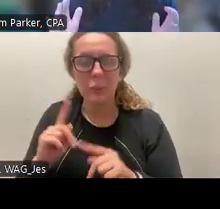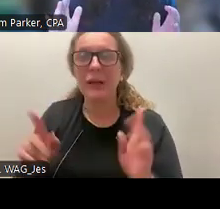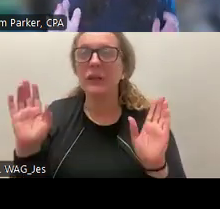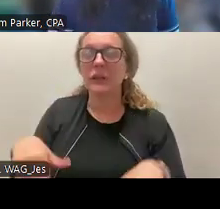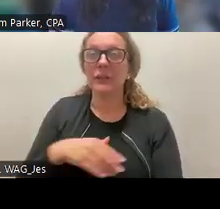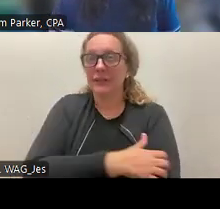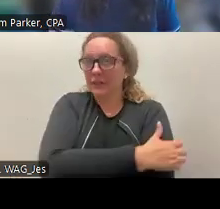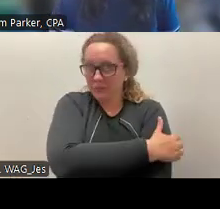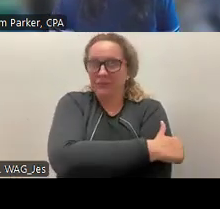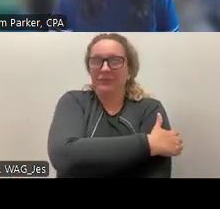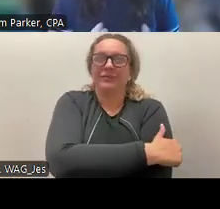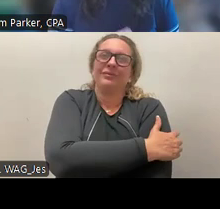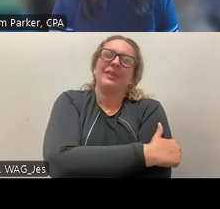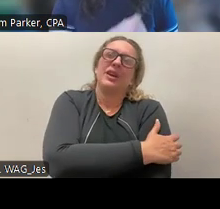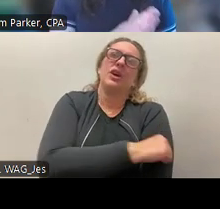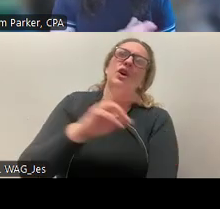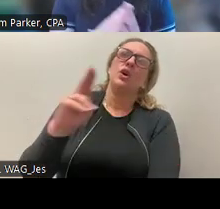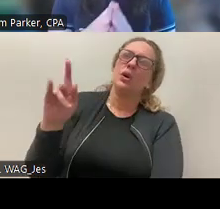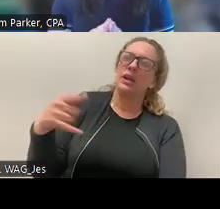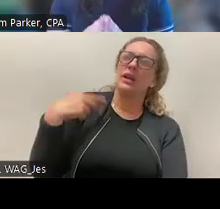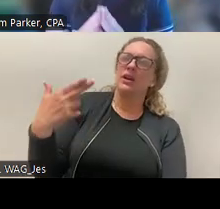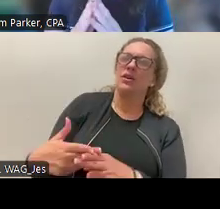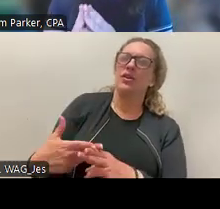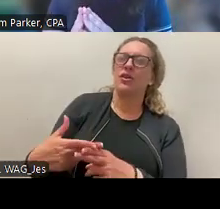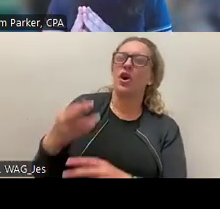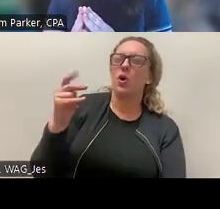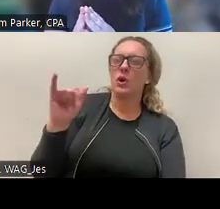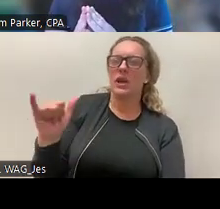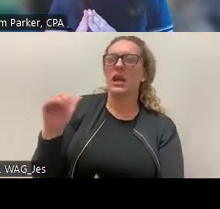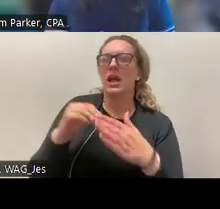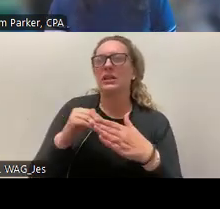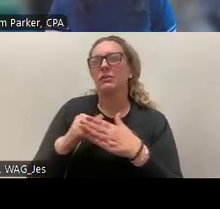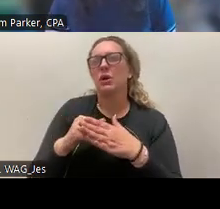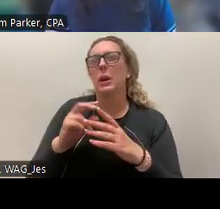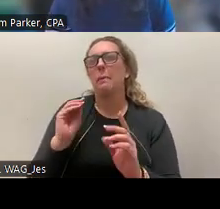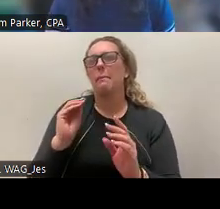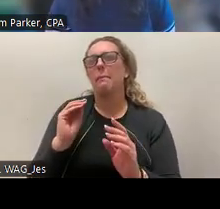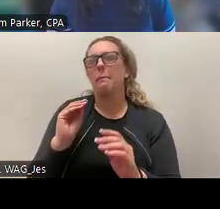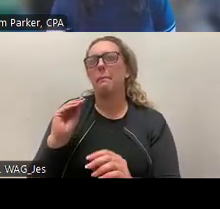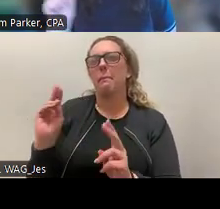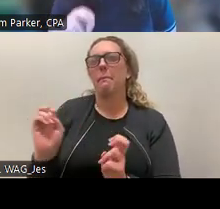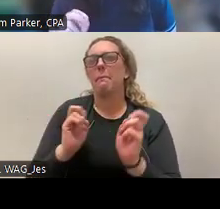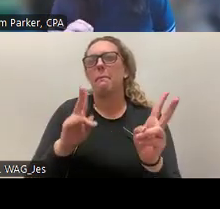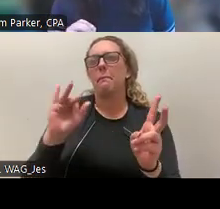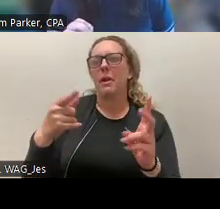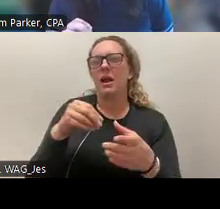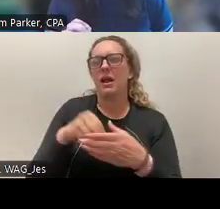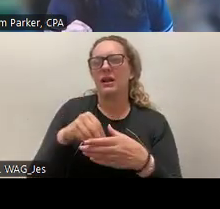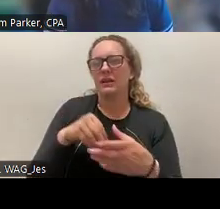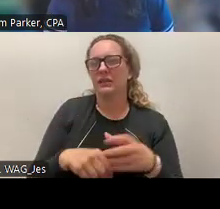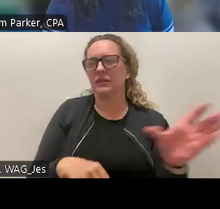But Unity has something called the Unity Accessibility plugin, which is free to download and add into your